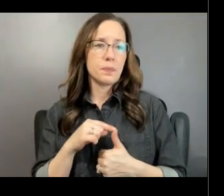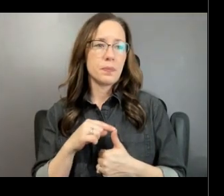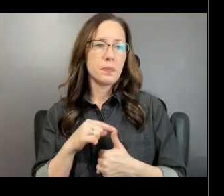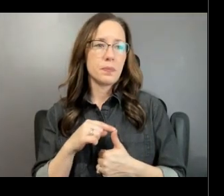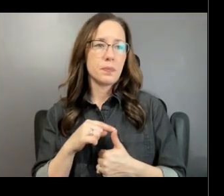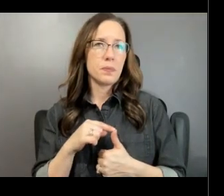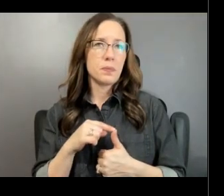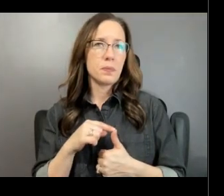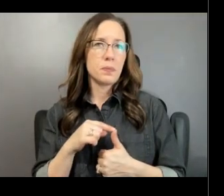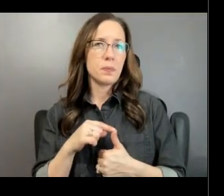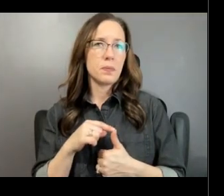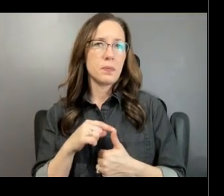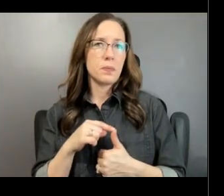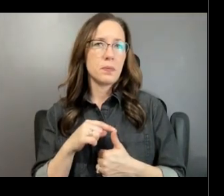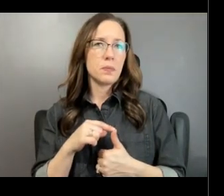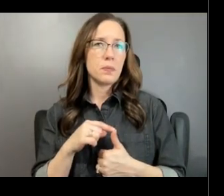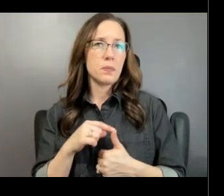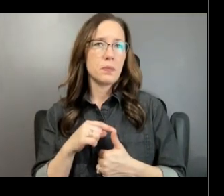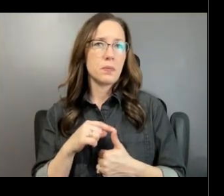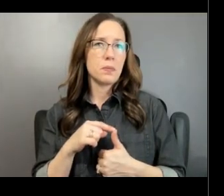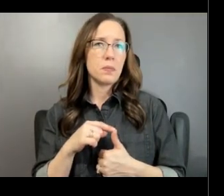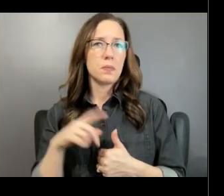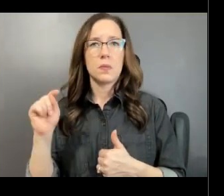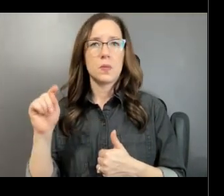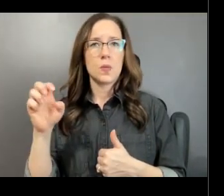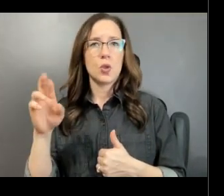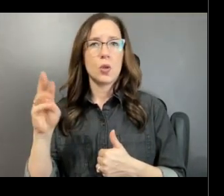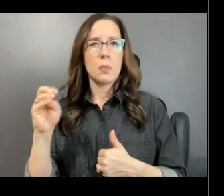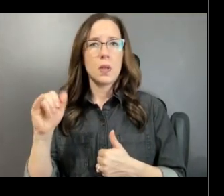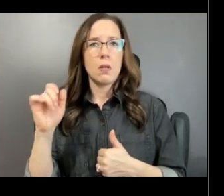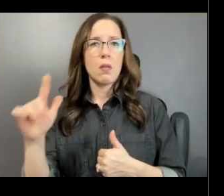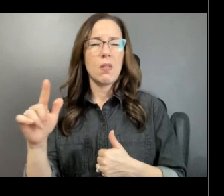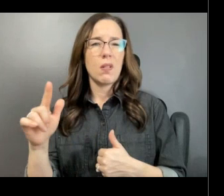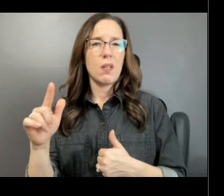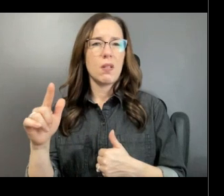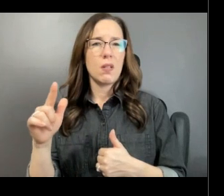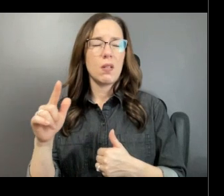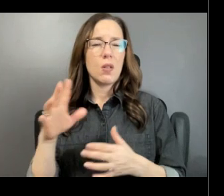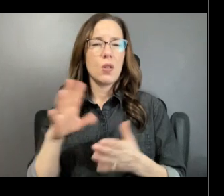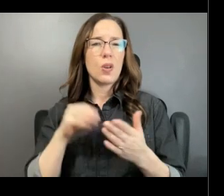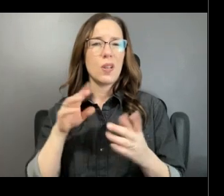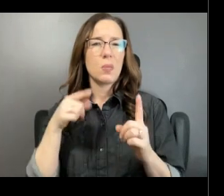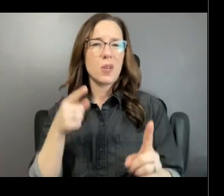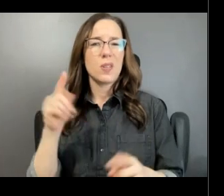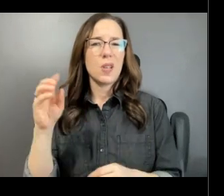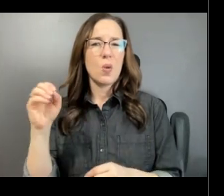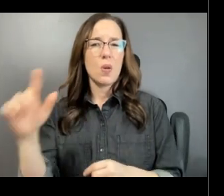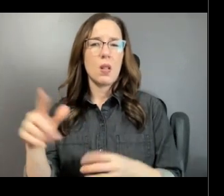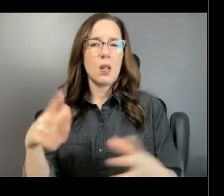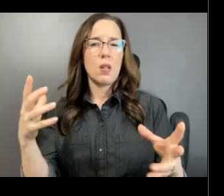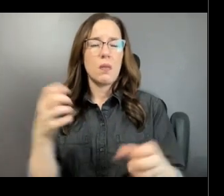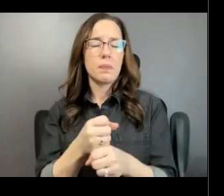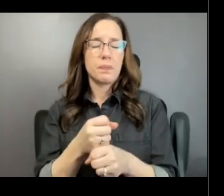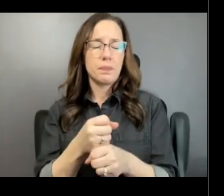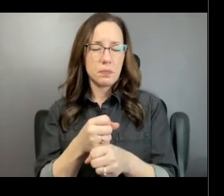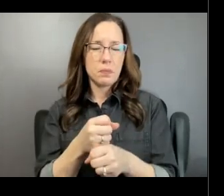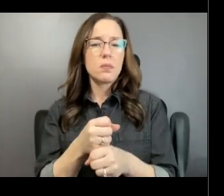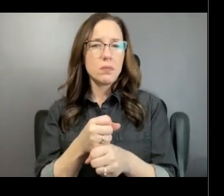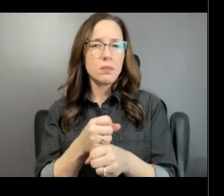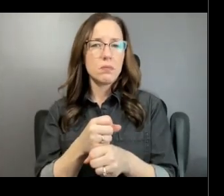terminal learning objective, or TLO, is to identify